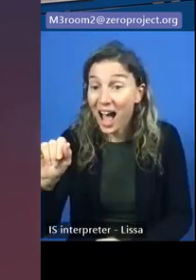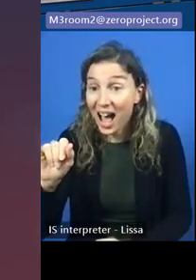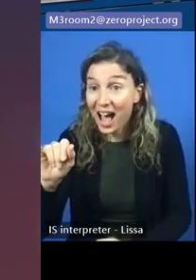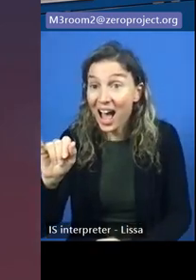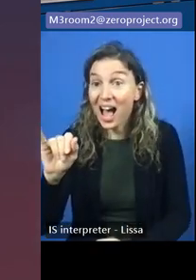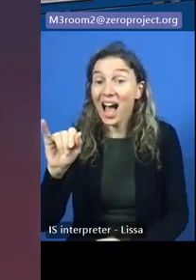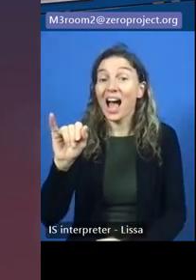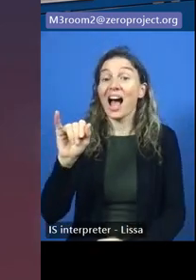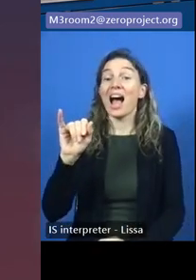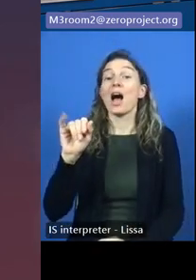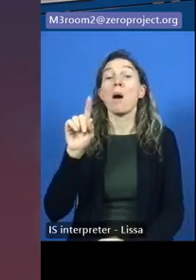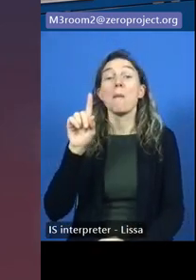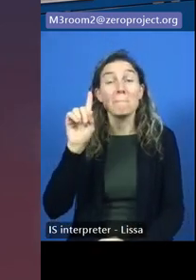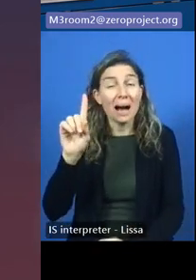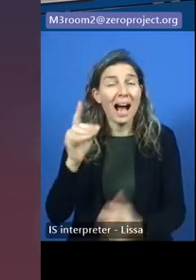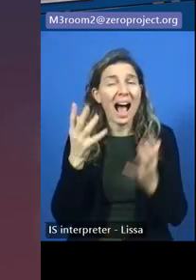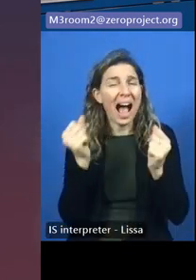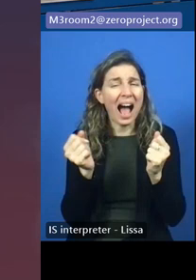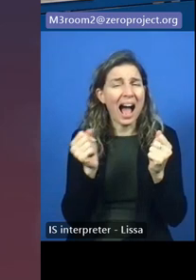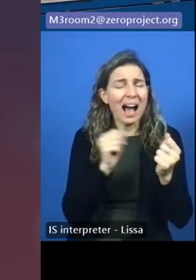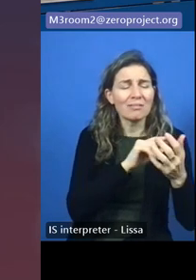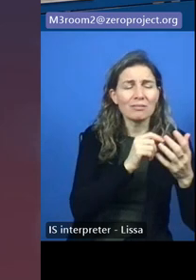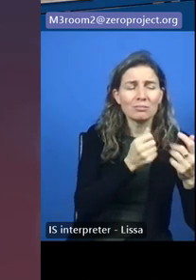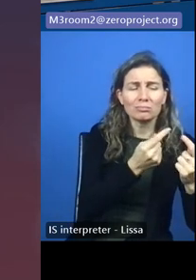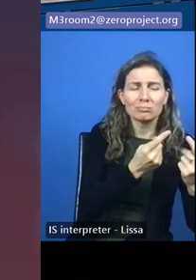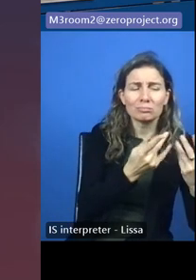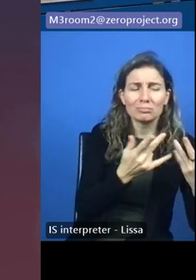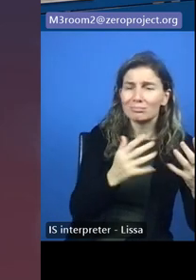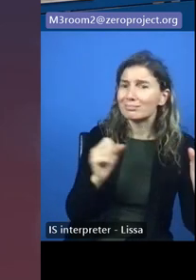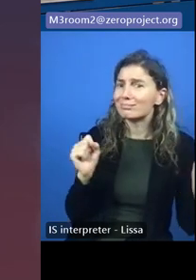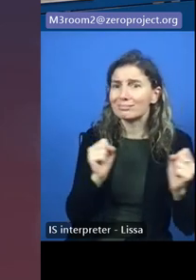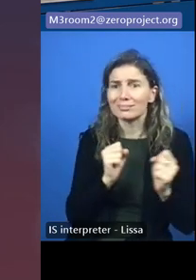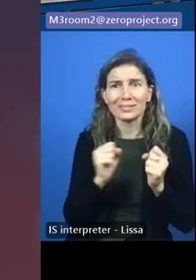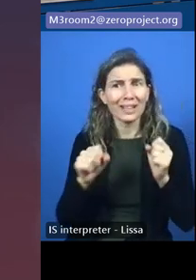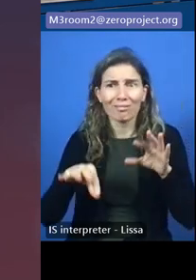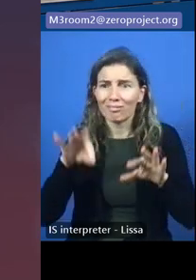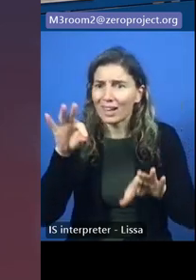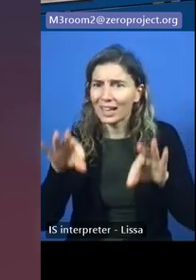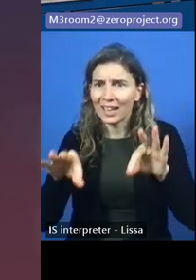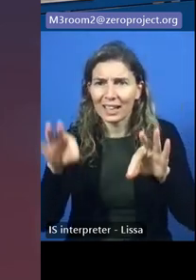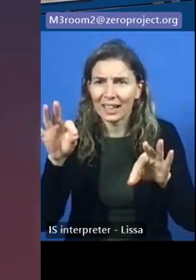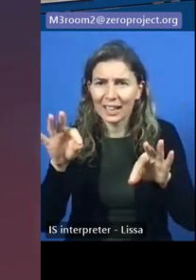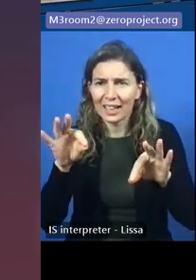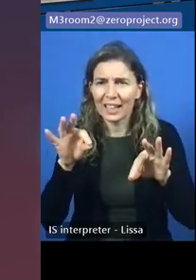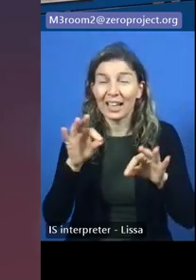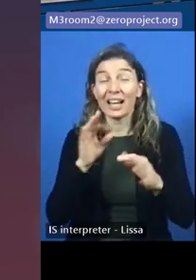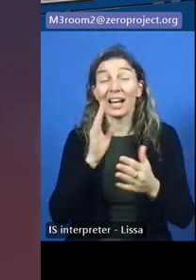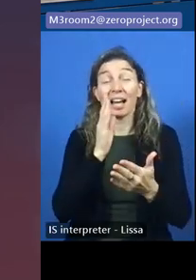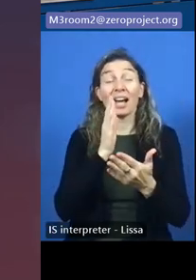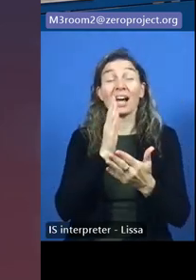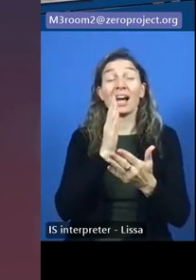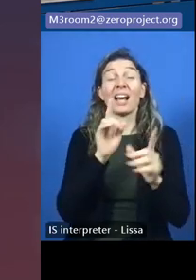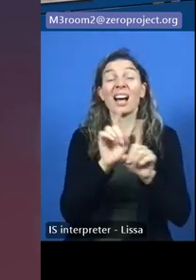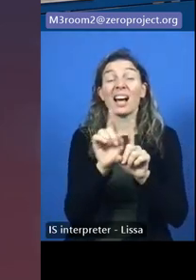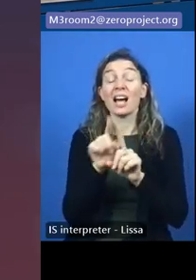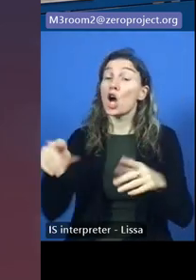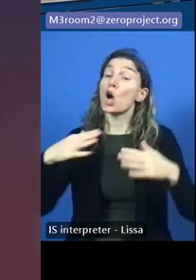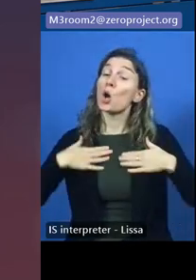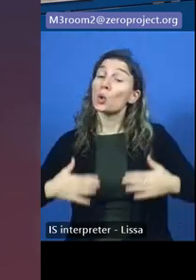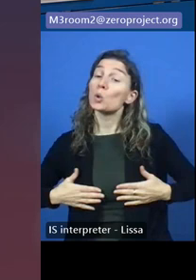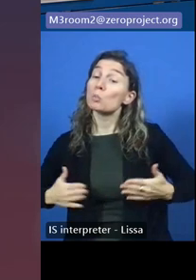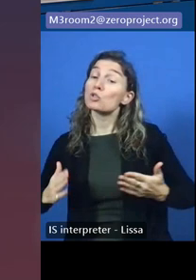stuff you still cannot find. And I'm sure that also you in the audience know how human rights treaties are